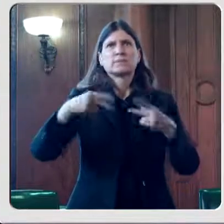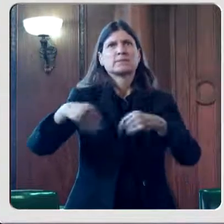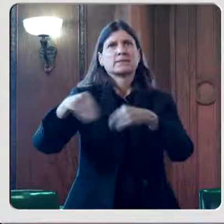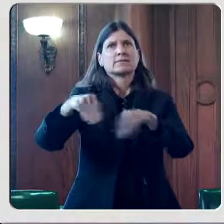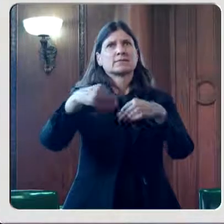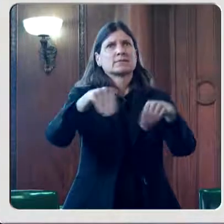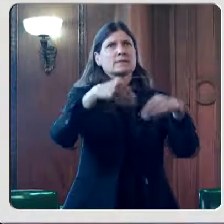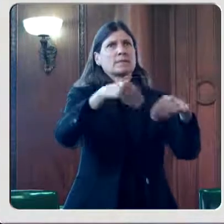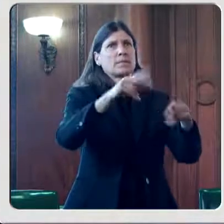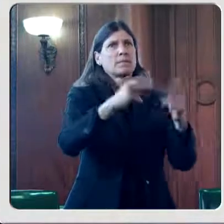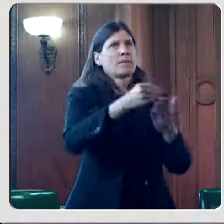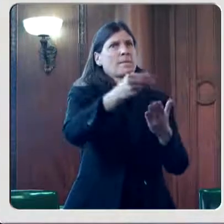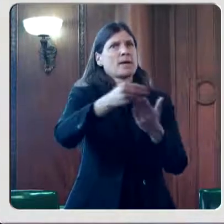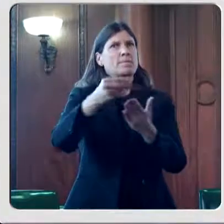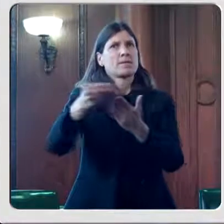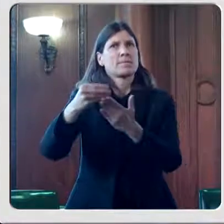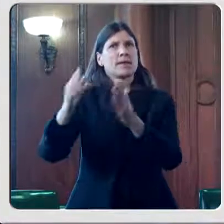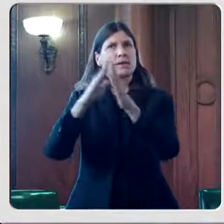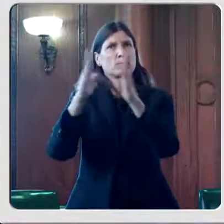about